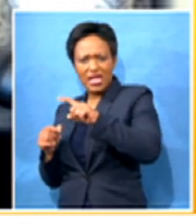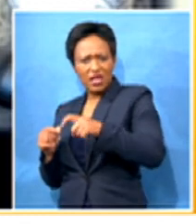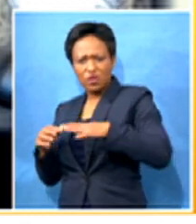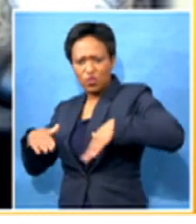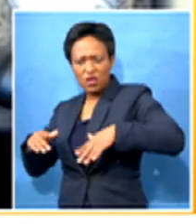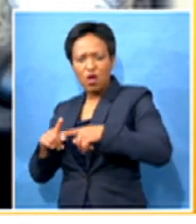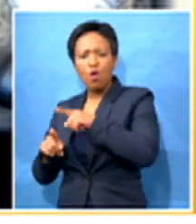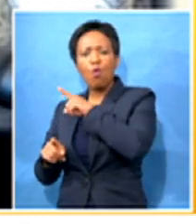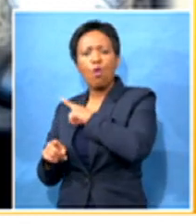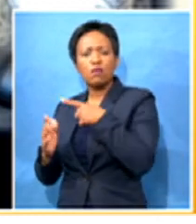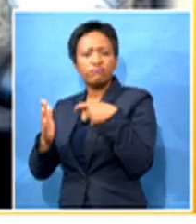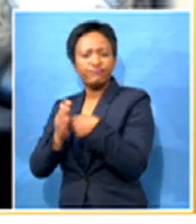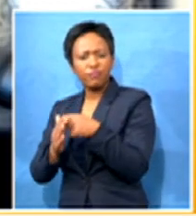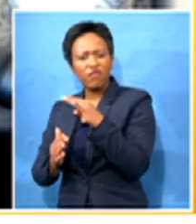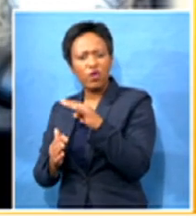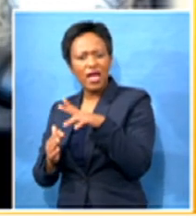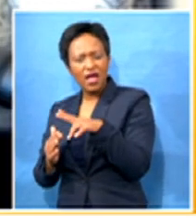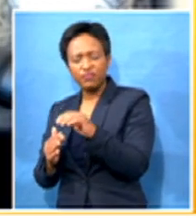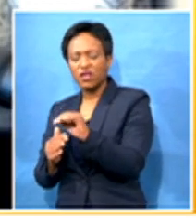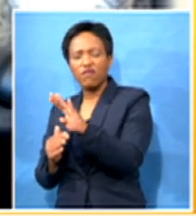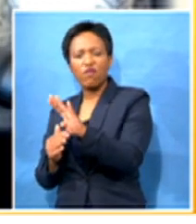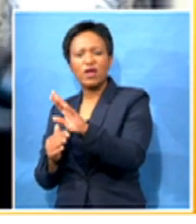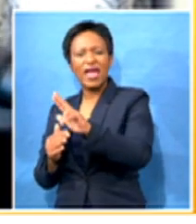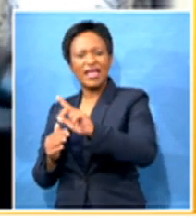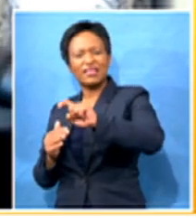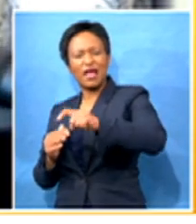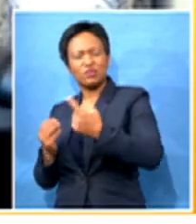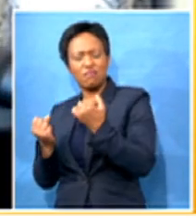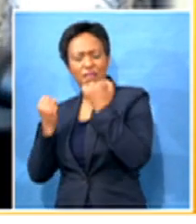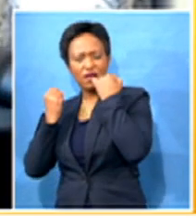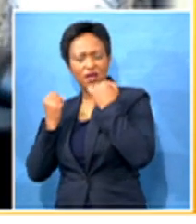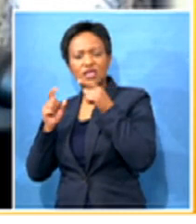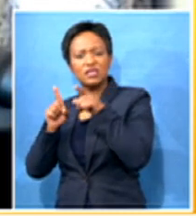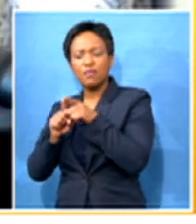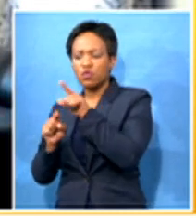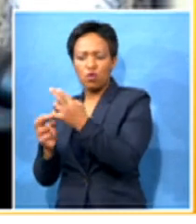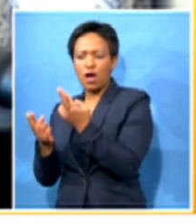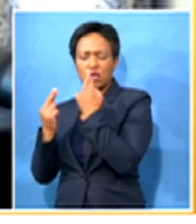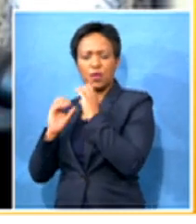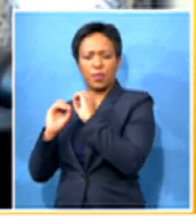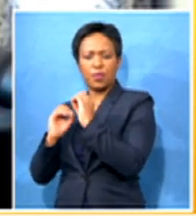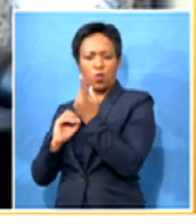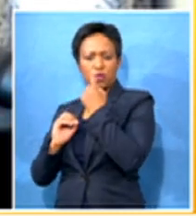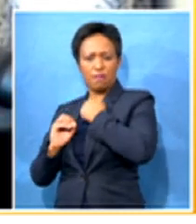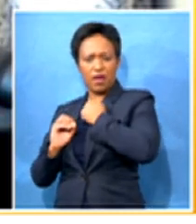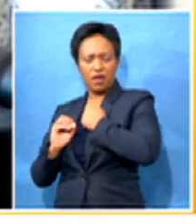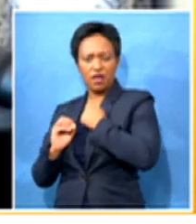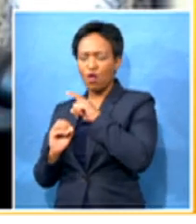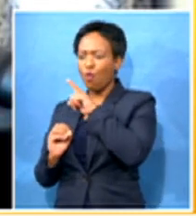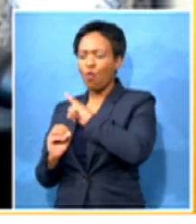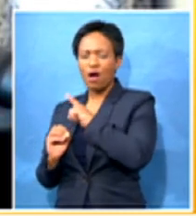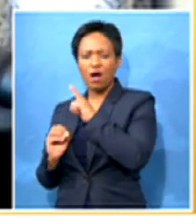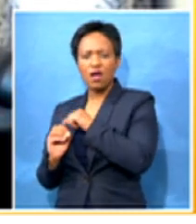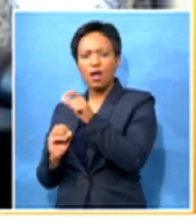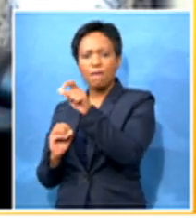buy 48,000 blankets. But all the same, MEC, you didn't answer my question about why a middle